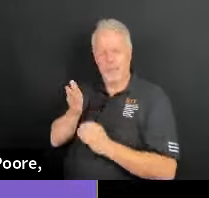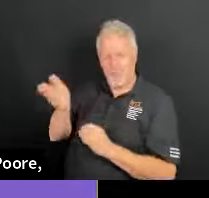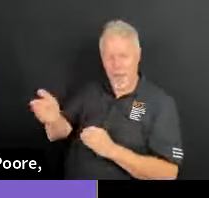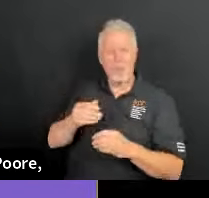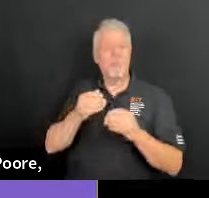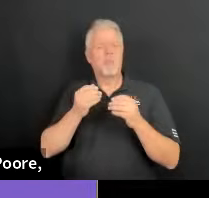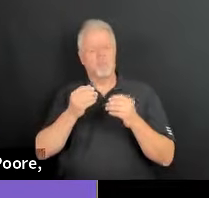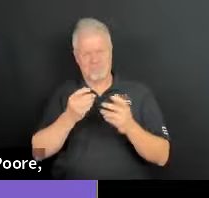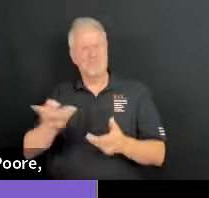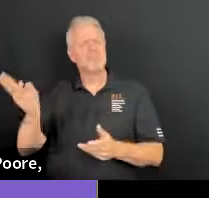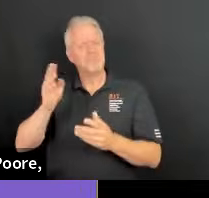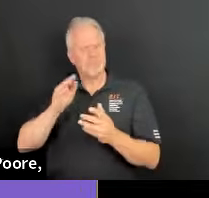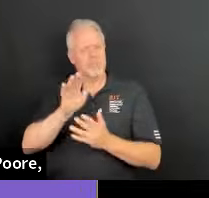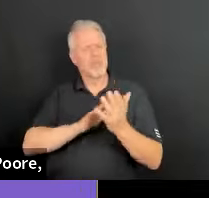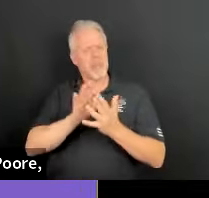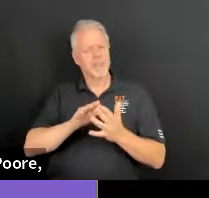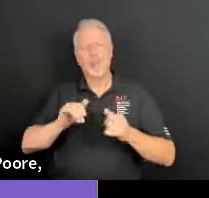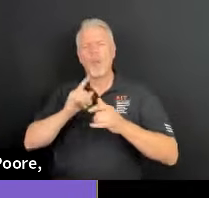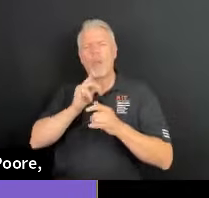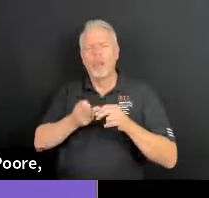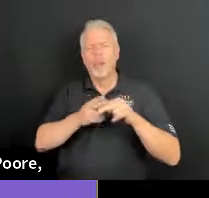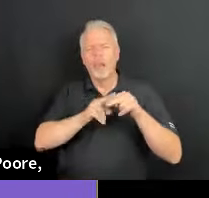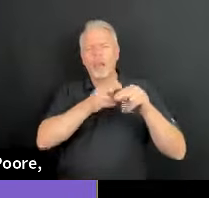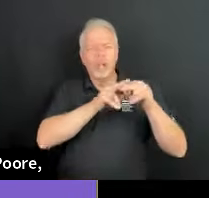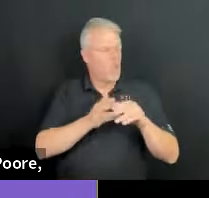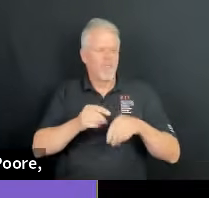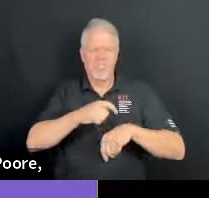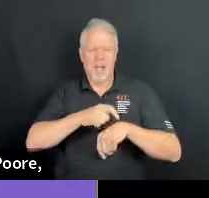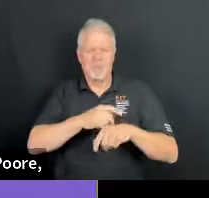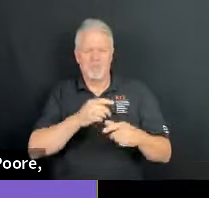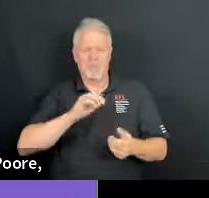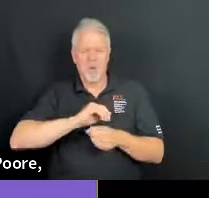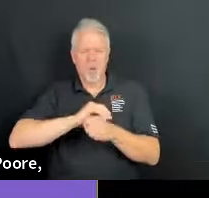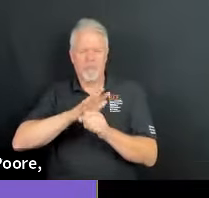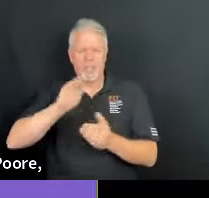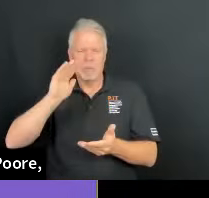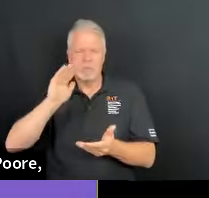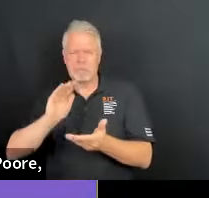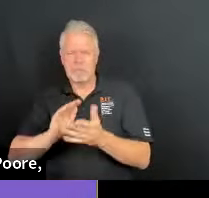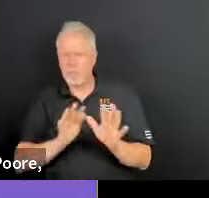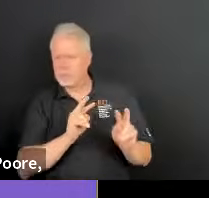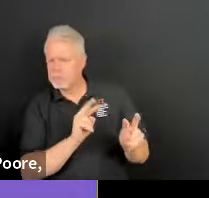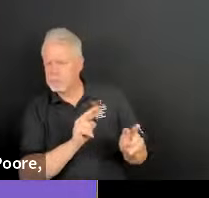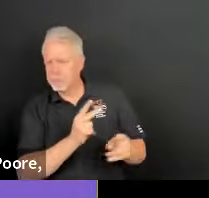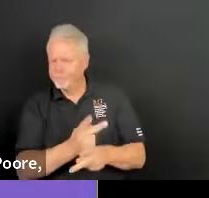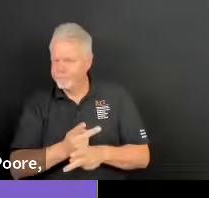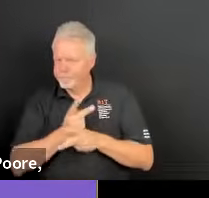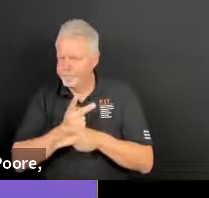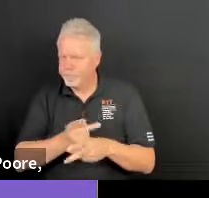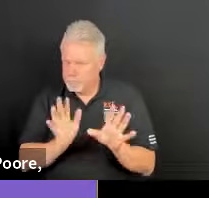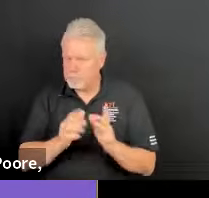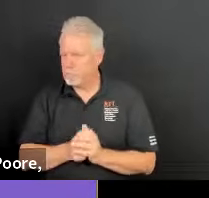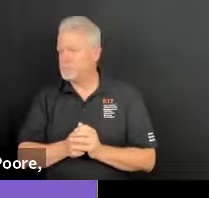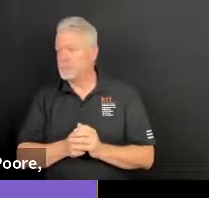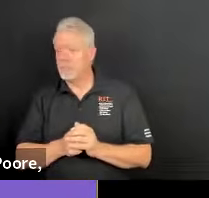out. There's a lot of online meetings there. They are increasing over time now that COVID is